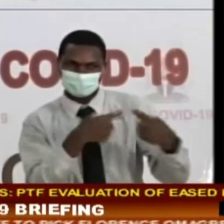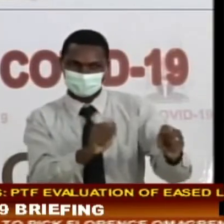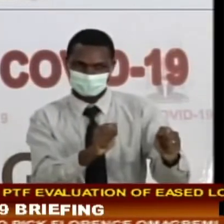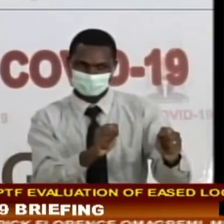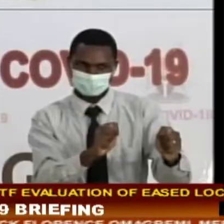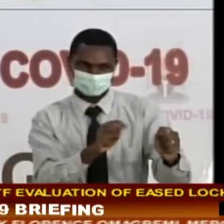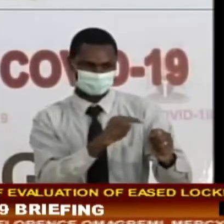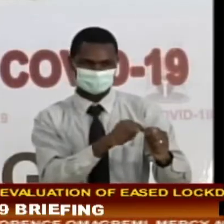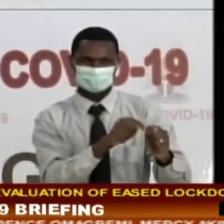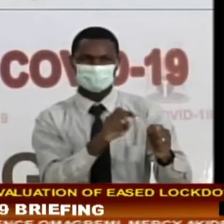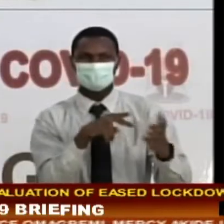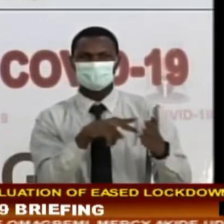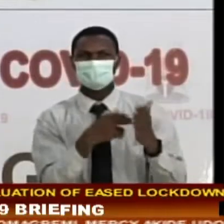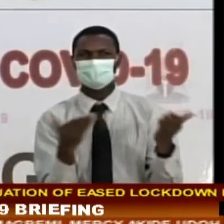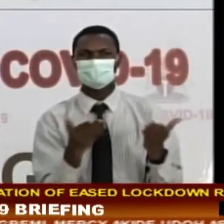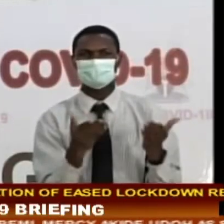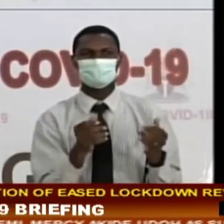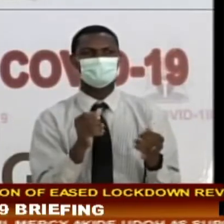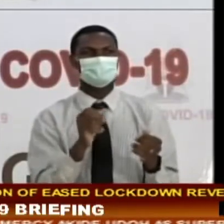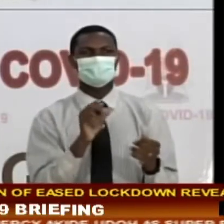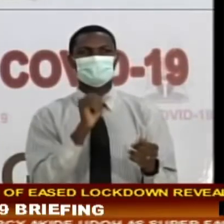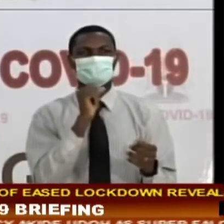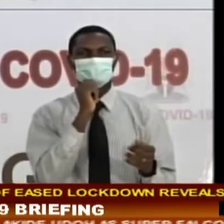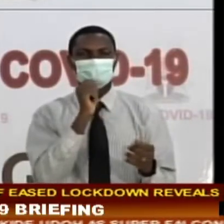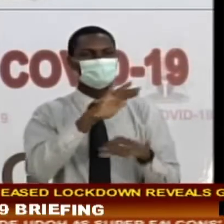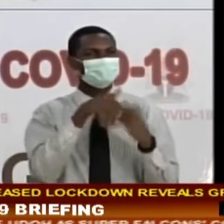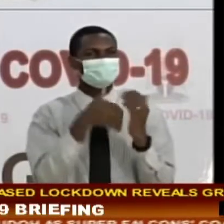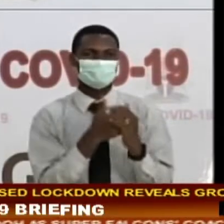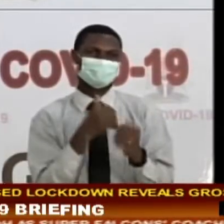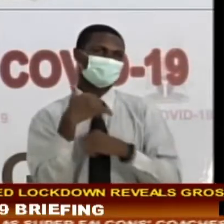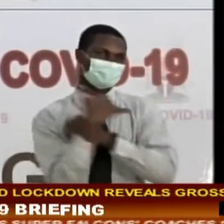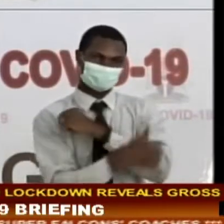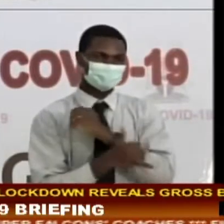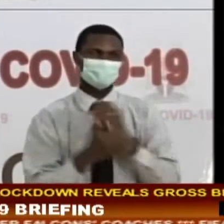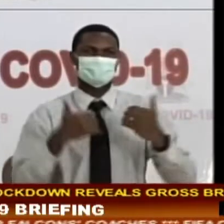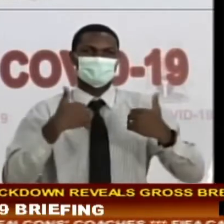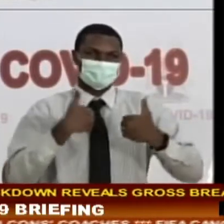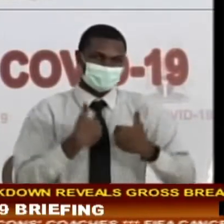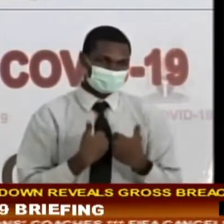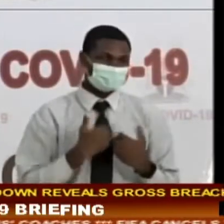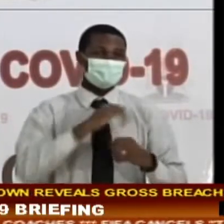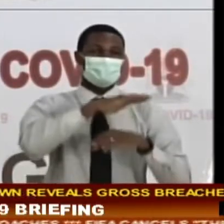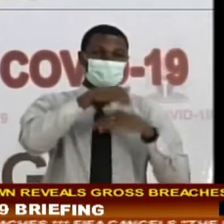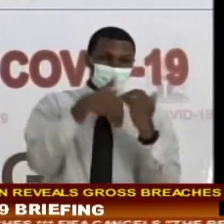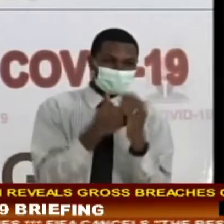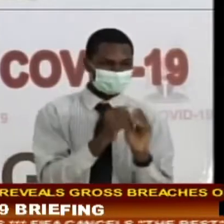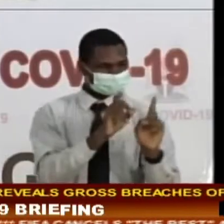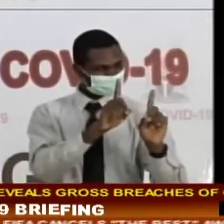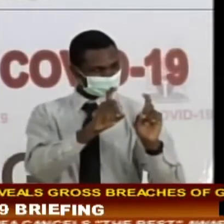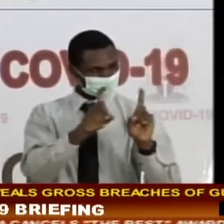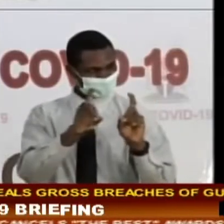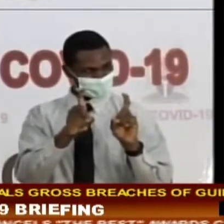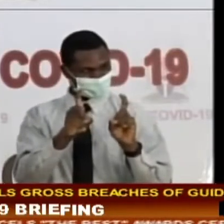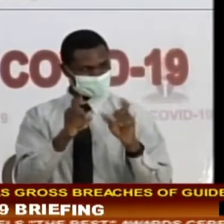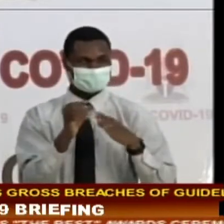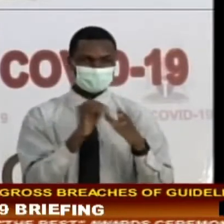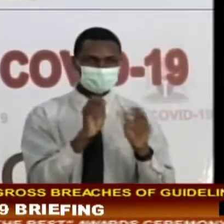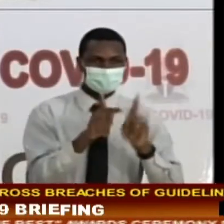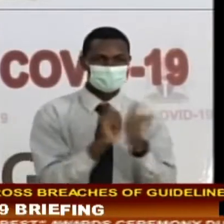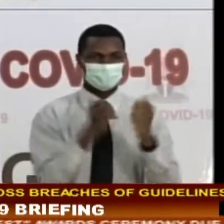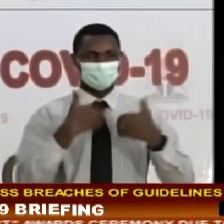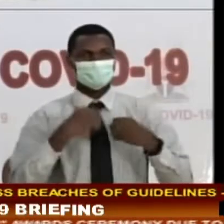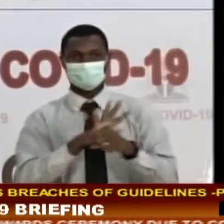sufficient cases and interventions to have the scope of a study needed so you bring together the data from